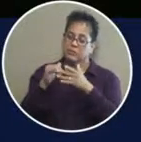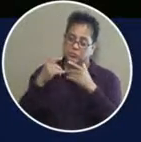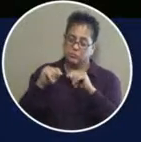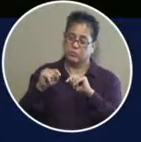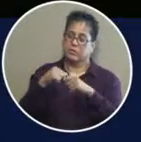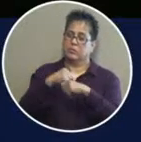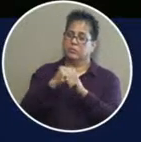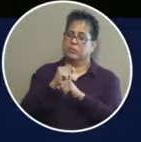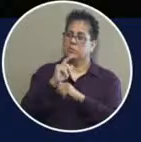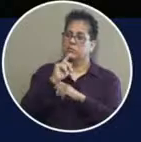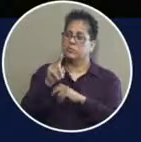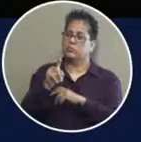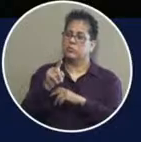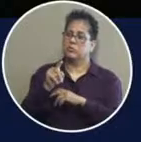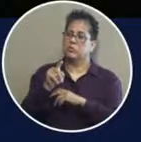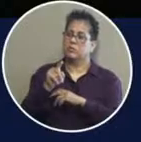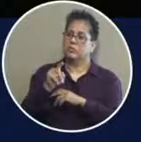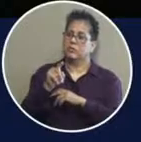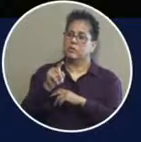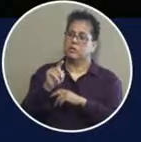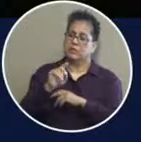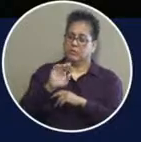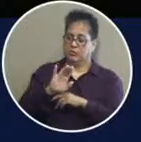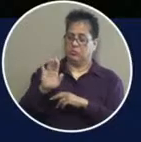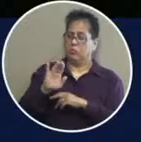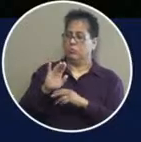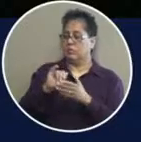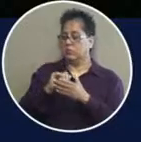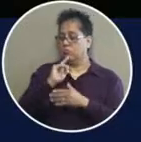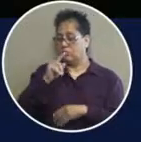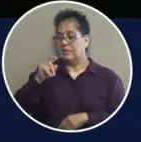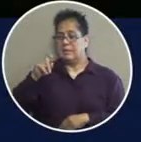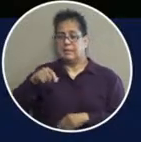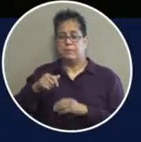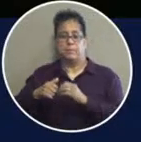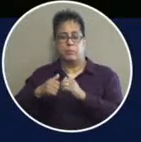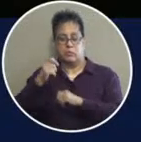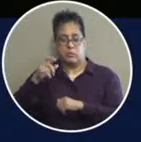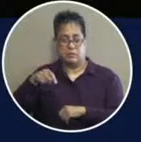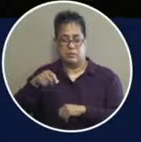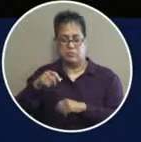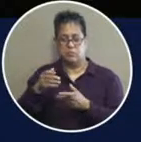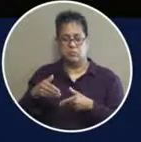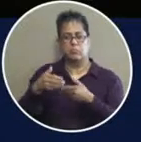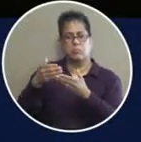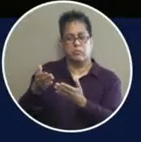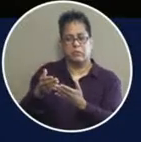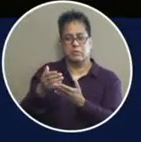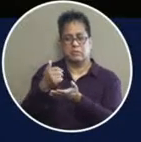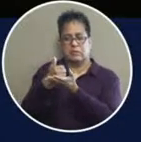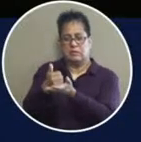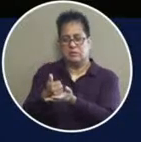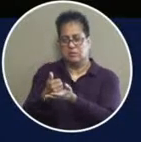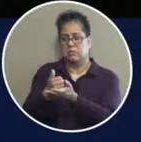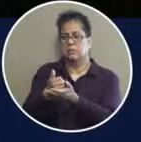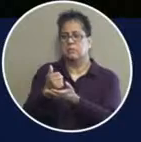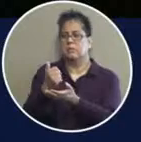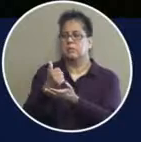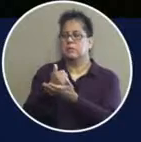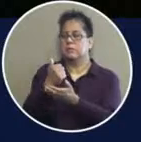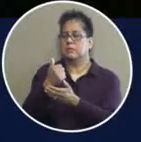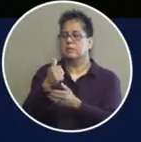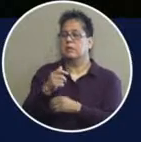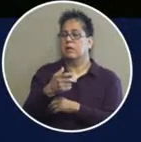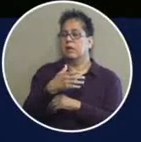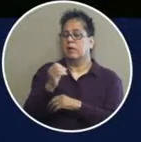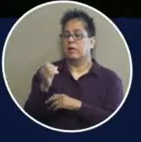to ensure that those in most need of this assistance receive it as soon as possible.